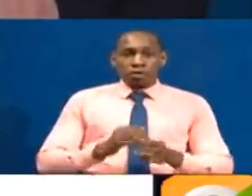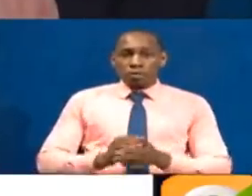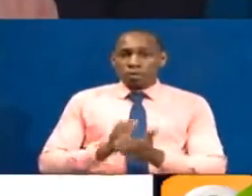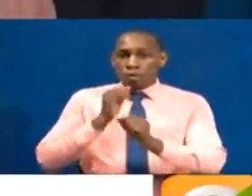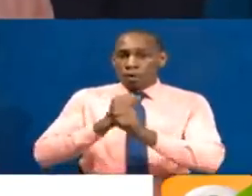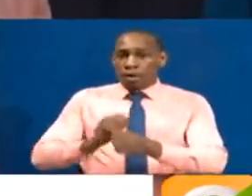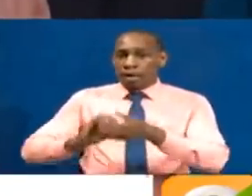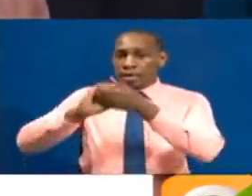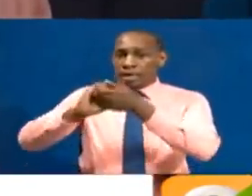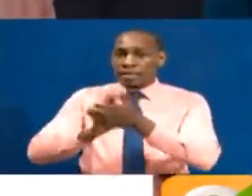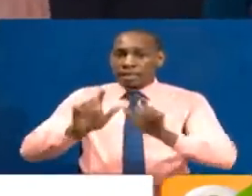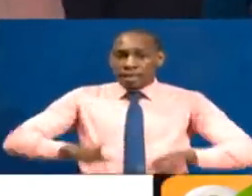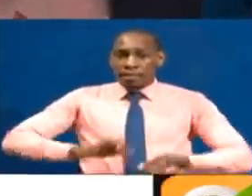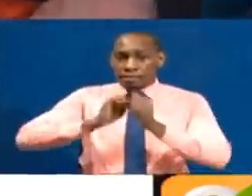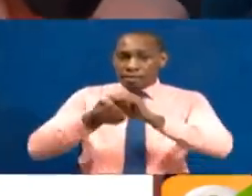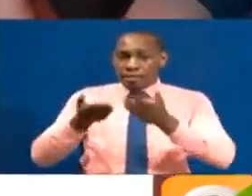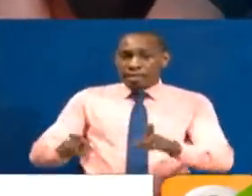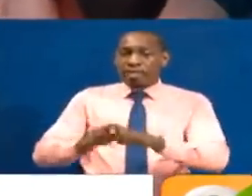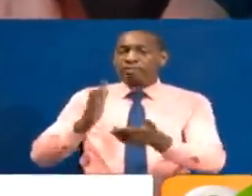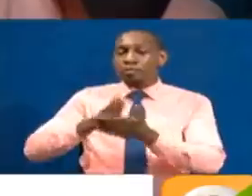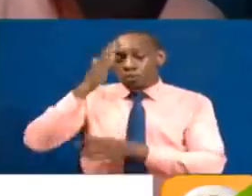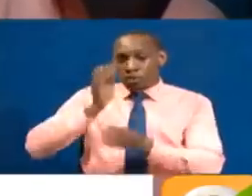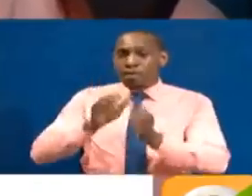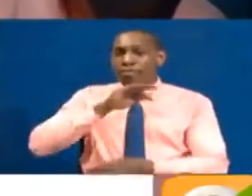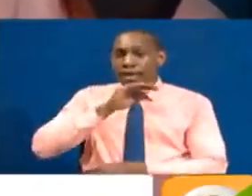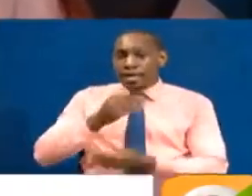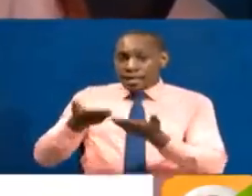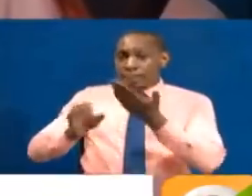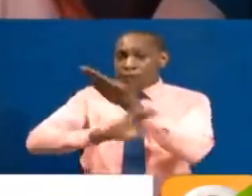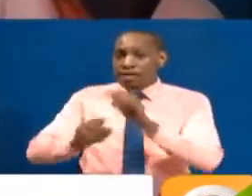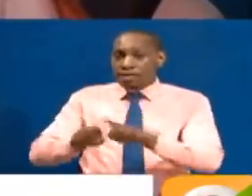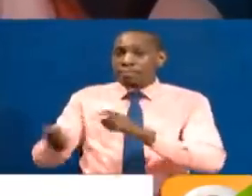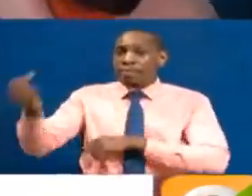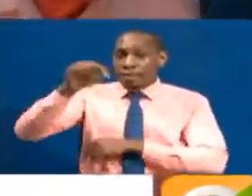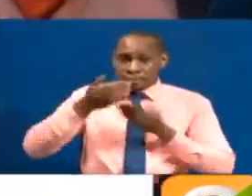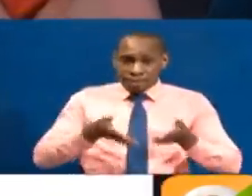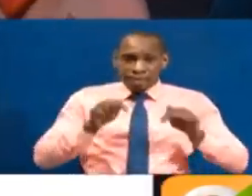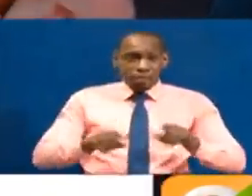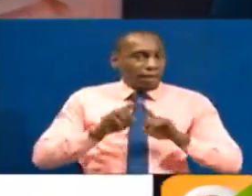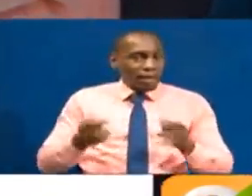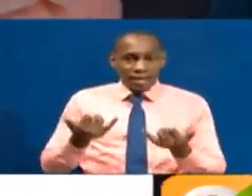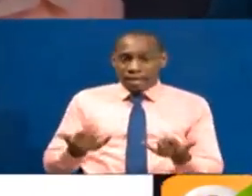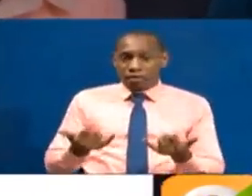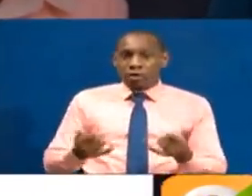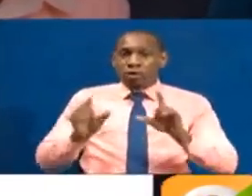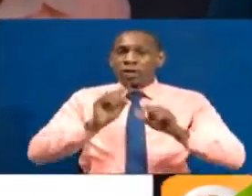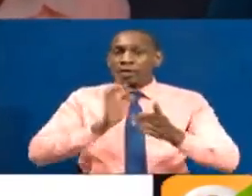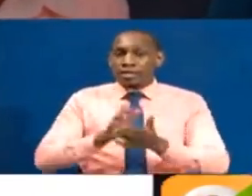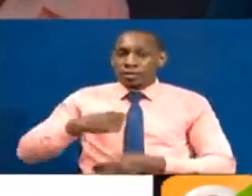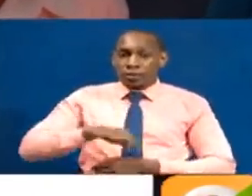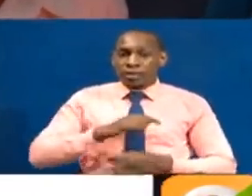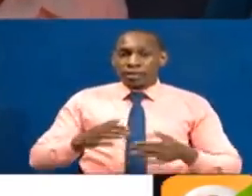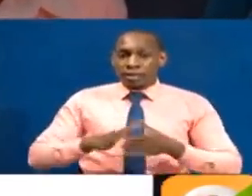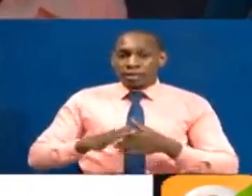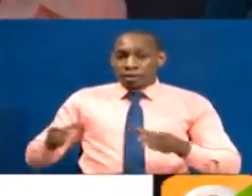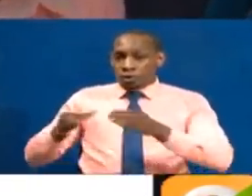handshake, maisha mabadilika hapa. And I'm sure if Raila Odinga would have been in the country, would have been here today. Lakini sasa hivi tunasema sisi ni watu